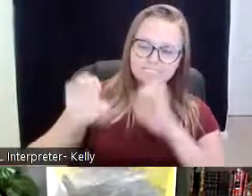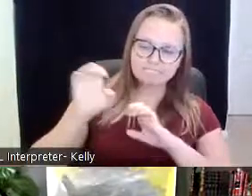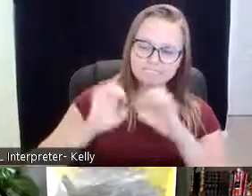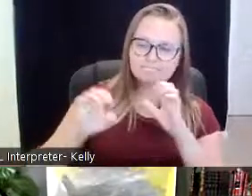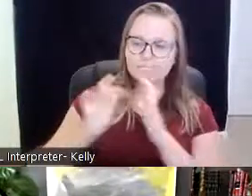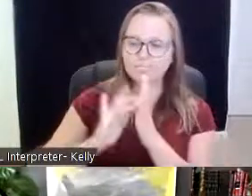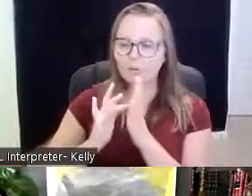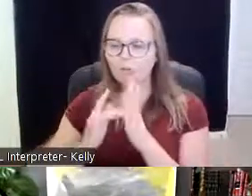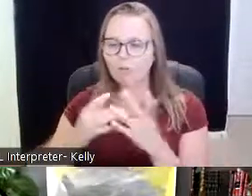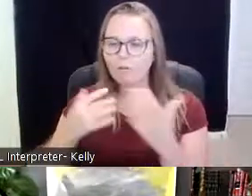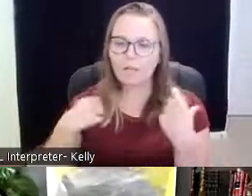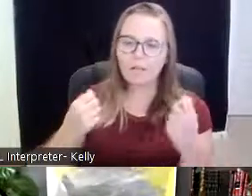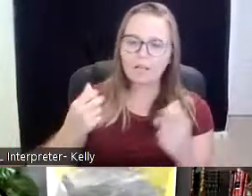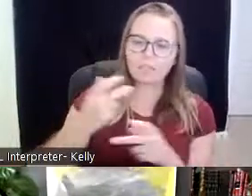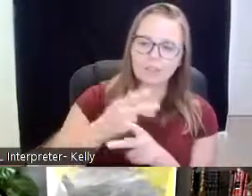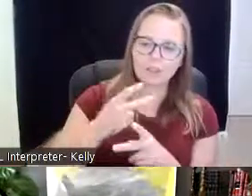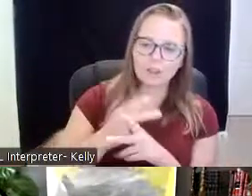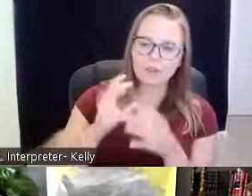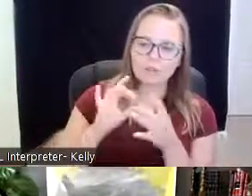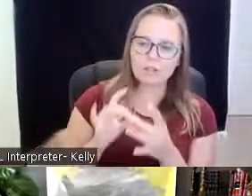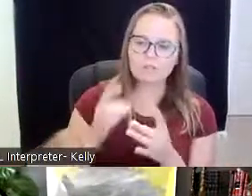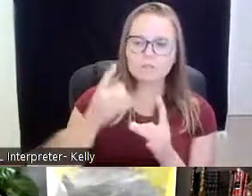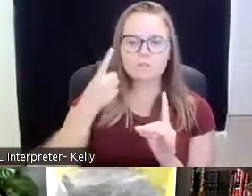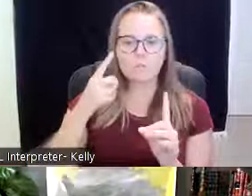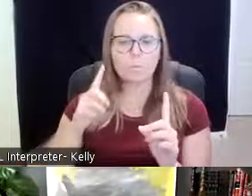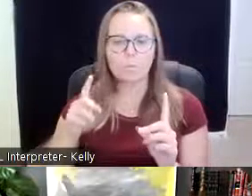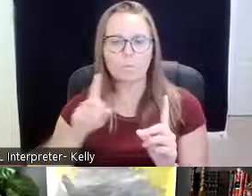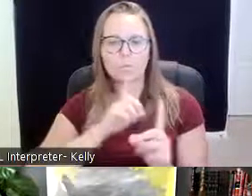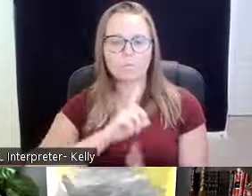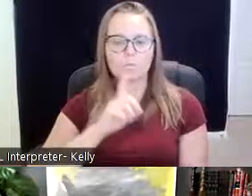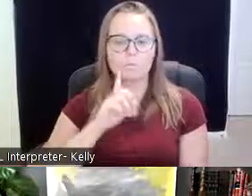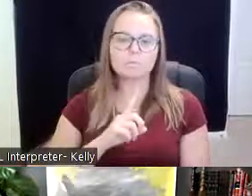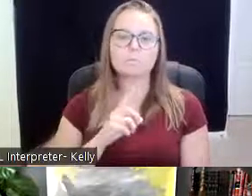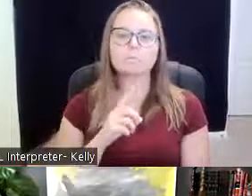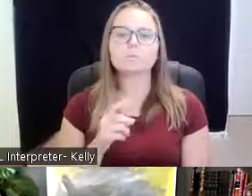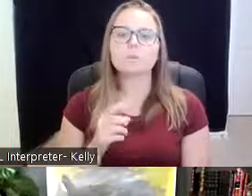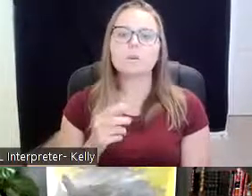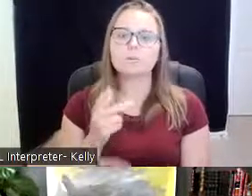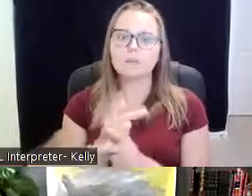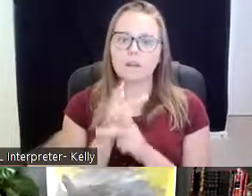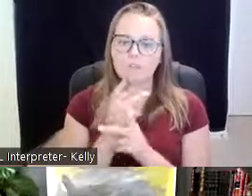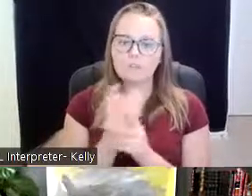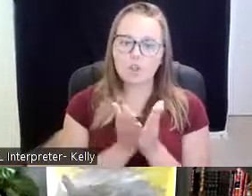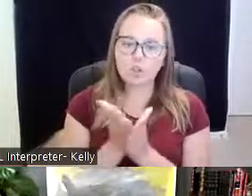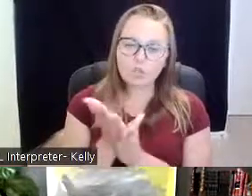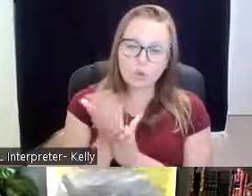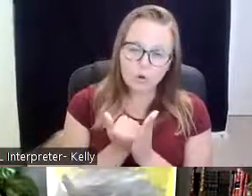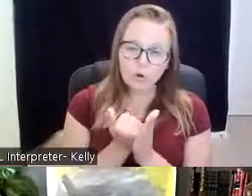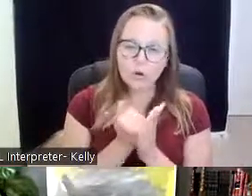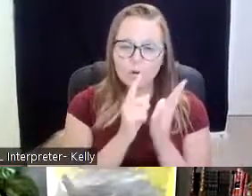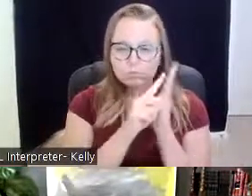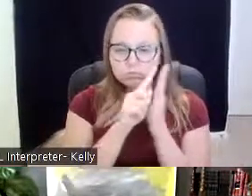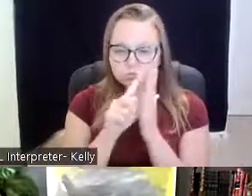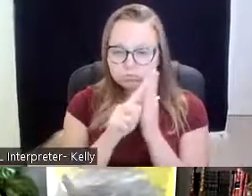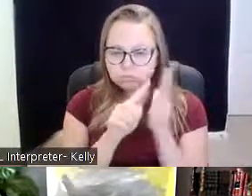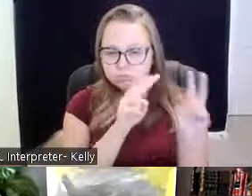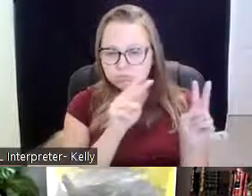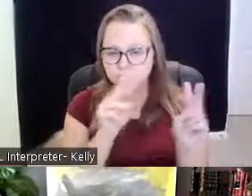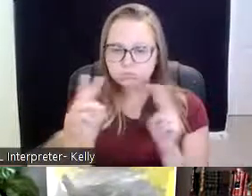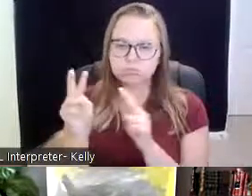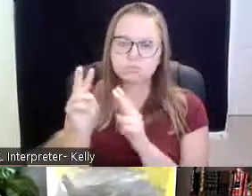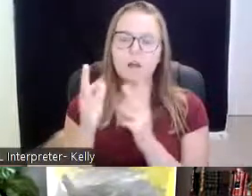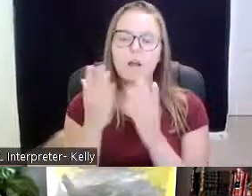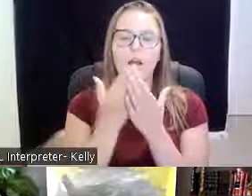social isolation and loneliness. And so after a very careful and thorough review of the body of evidence,